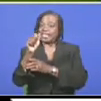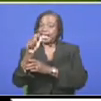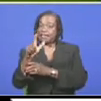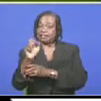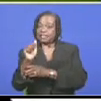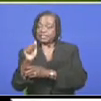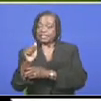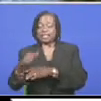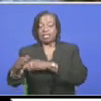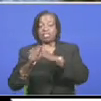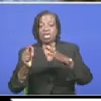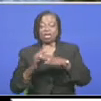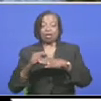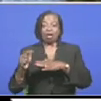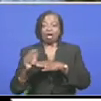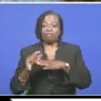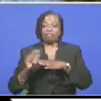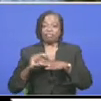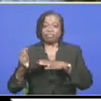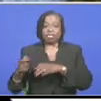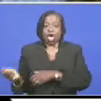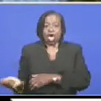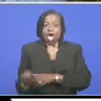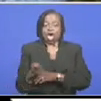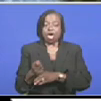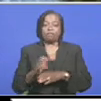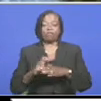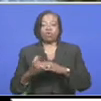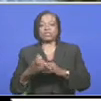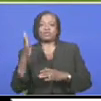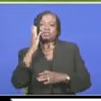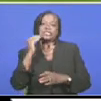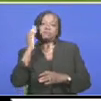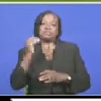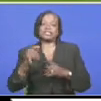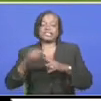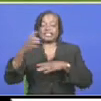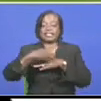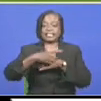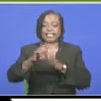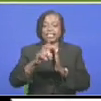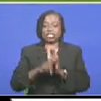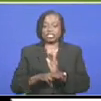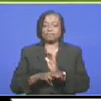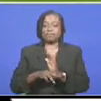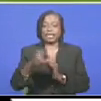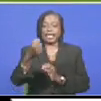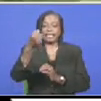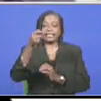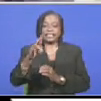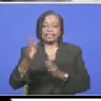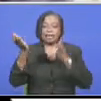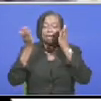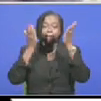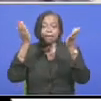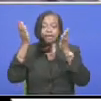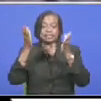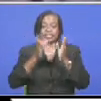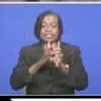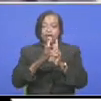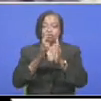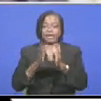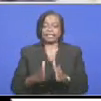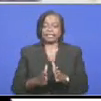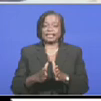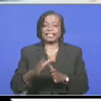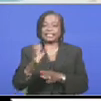as a destination. There's nothing like actually experiencing the destination. Senior National Director for Sales at Sandals, Garth Laird,